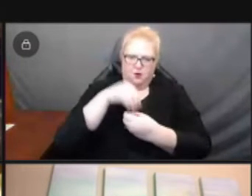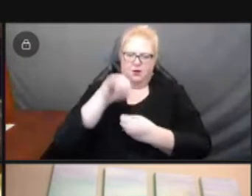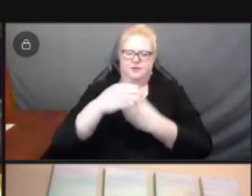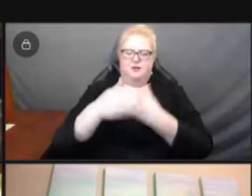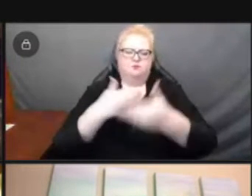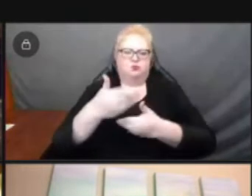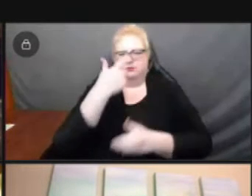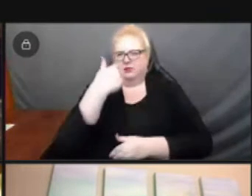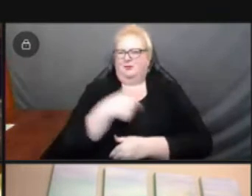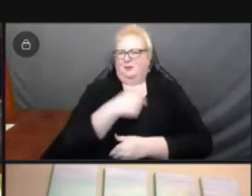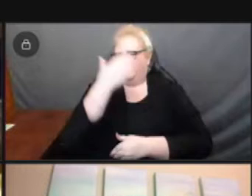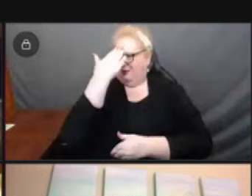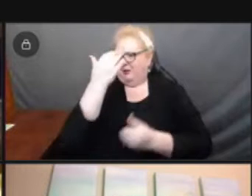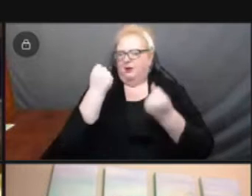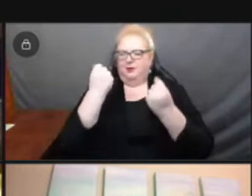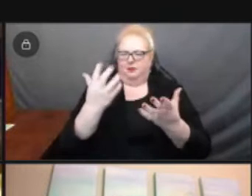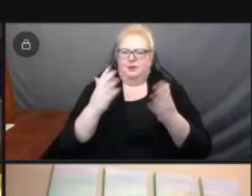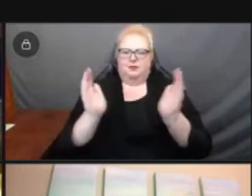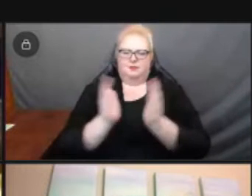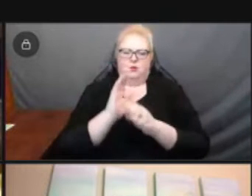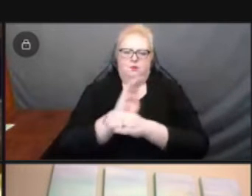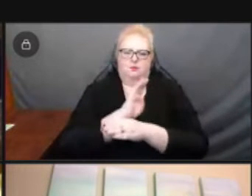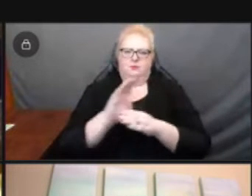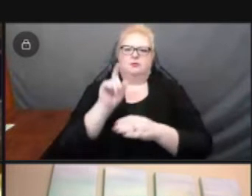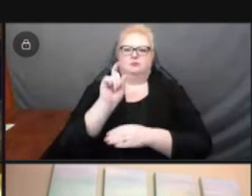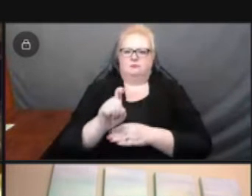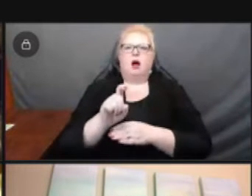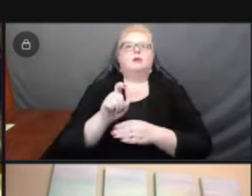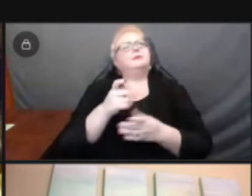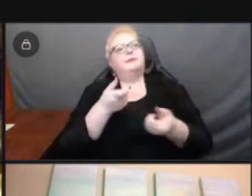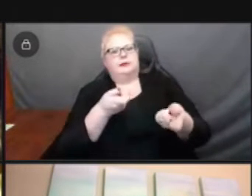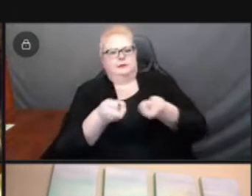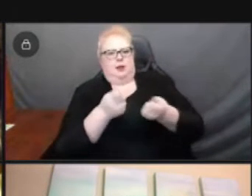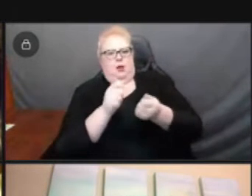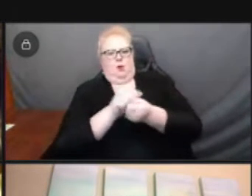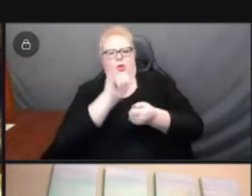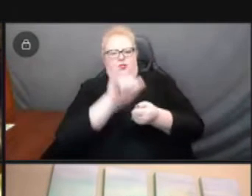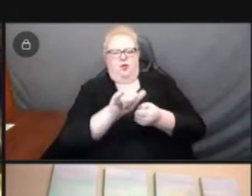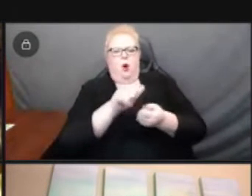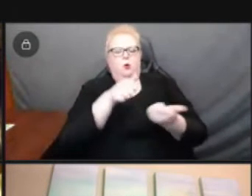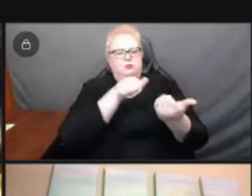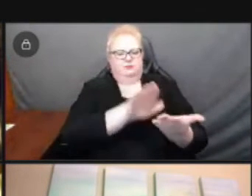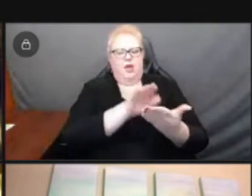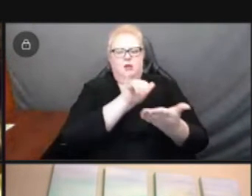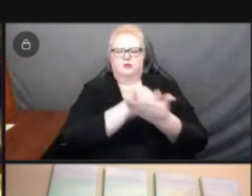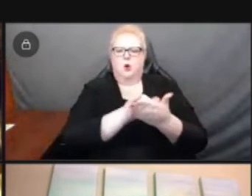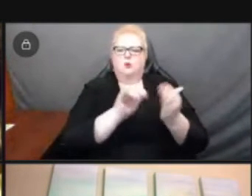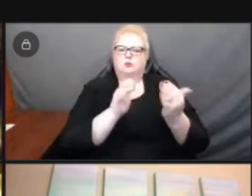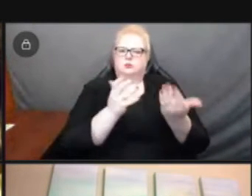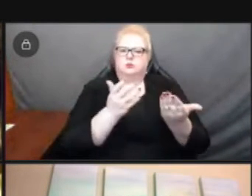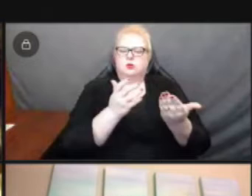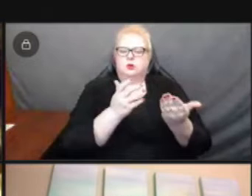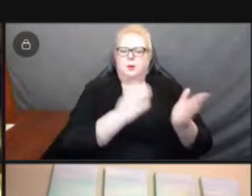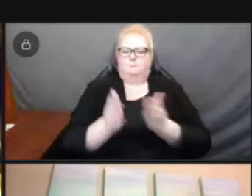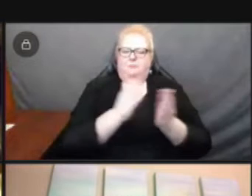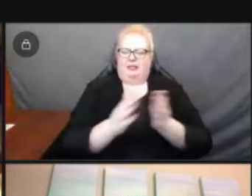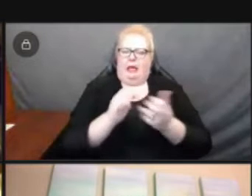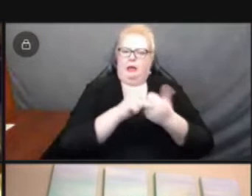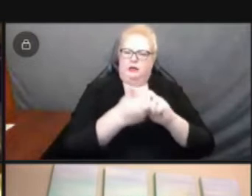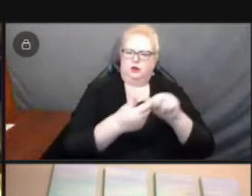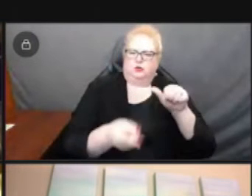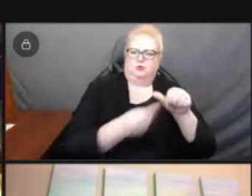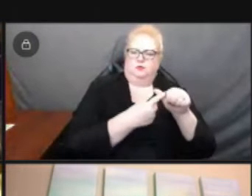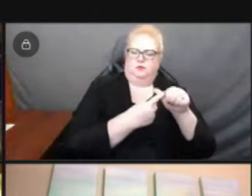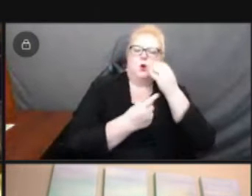small businesses have to deal with planning issues on the front end as well. So those issues have been addressed. The staff has